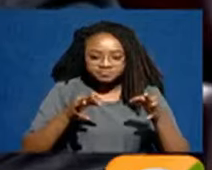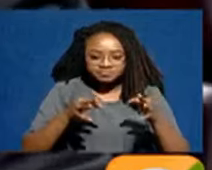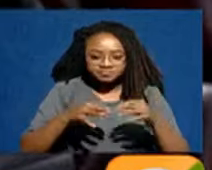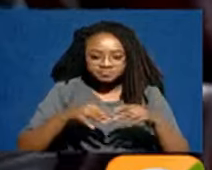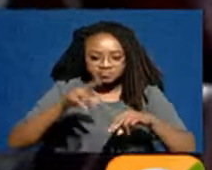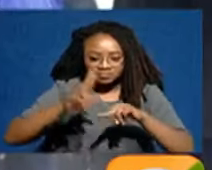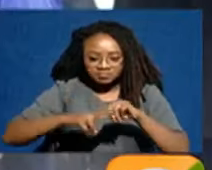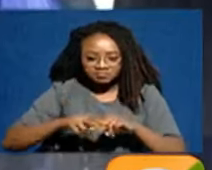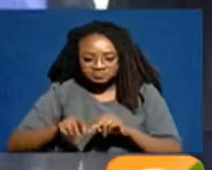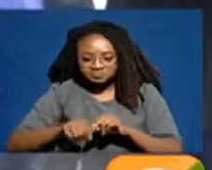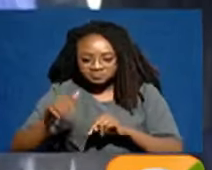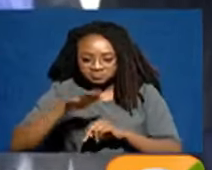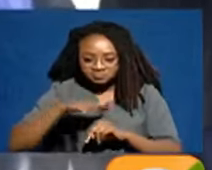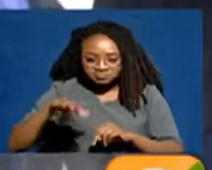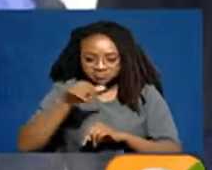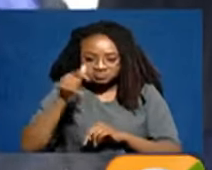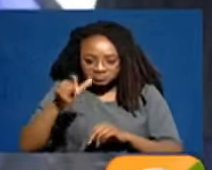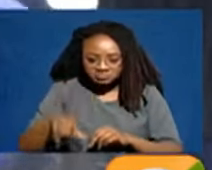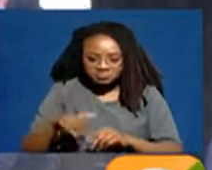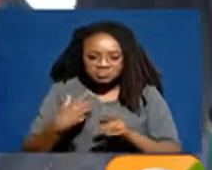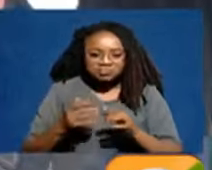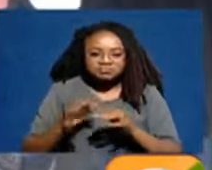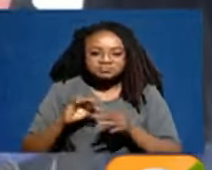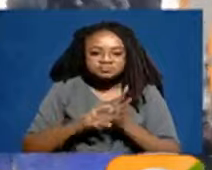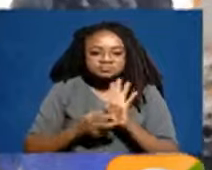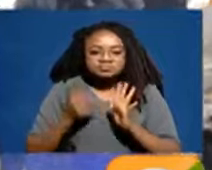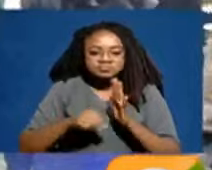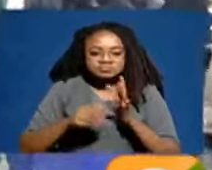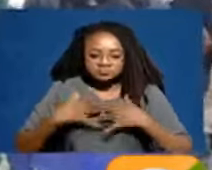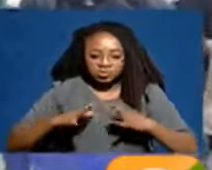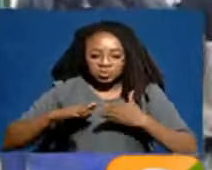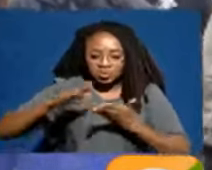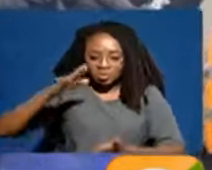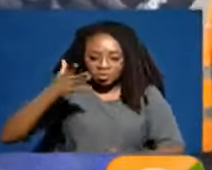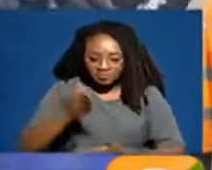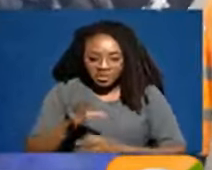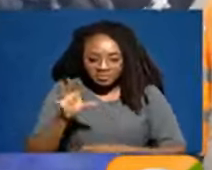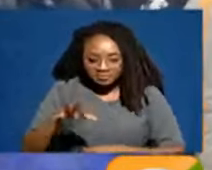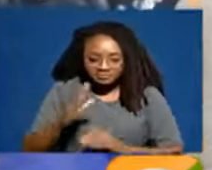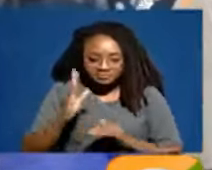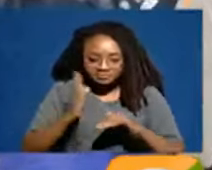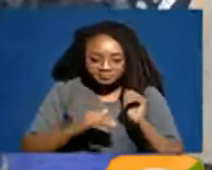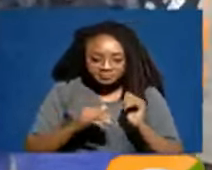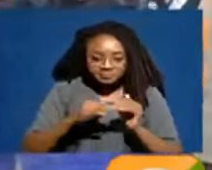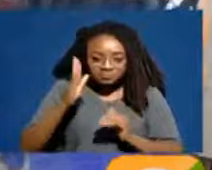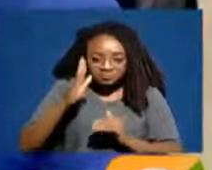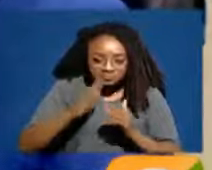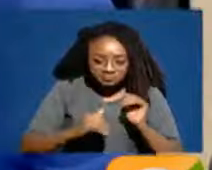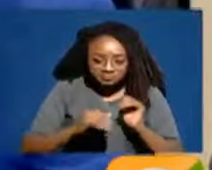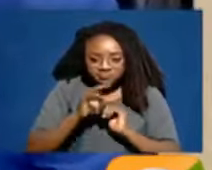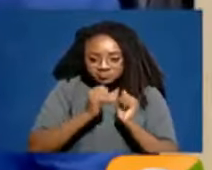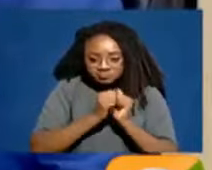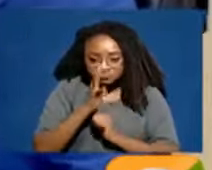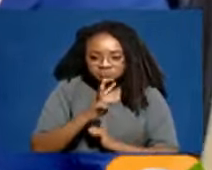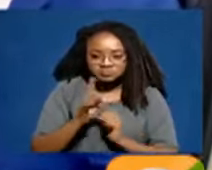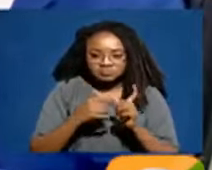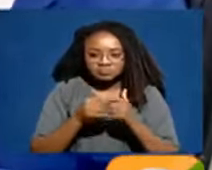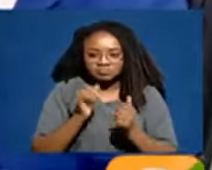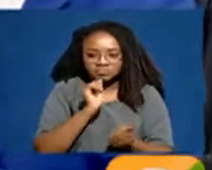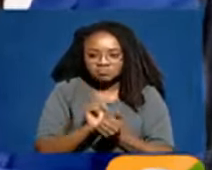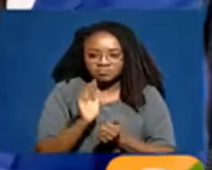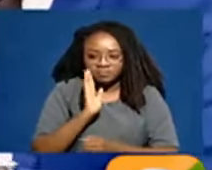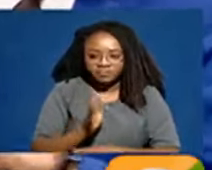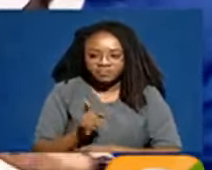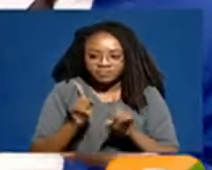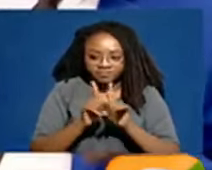will be charged. The Cabinet Secretary for Roads and Transport also announced the deployment of Joint Traffic Police and the National